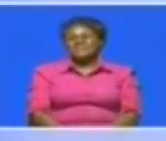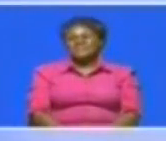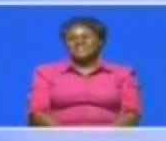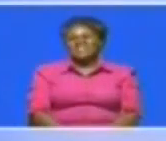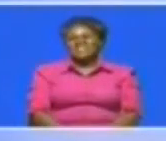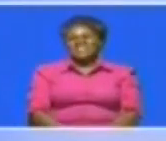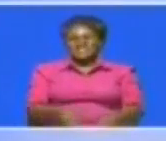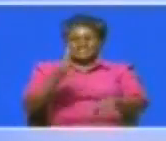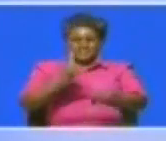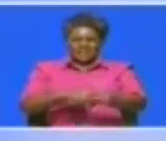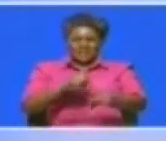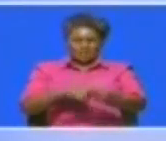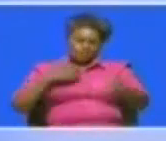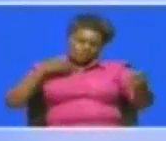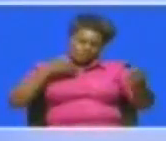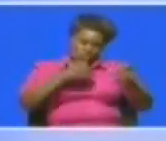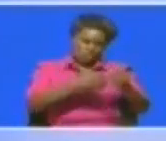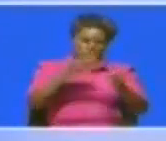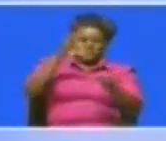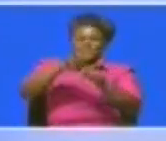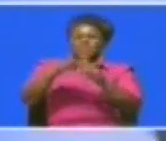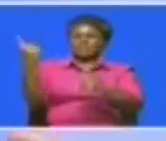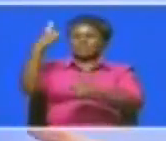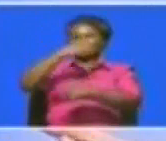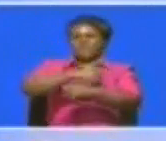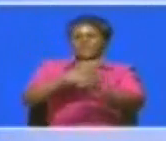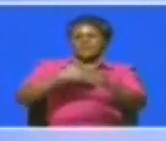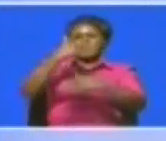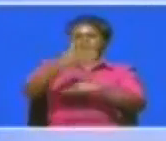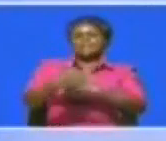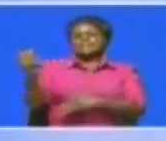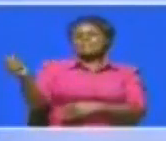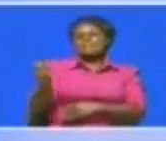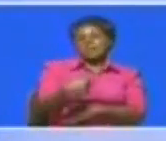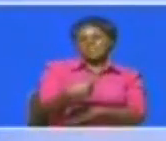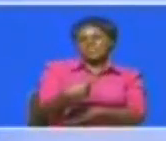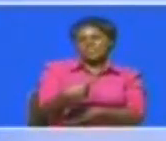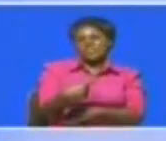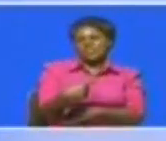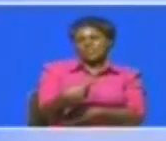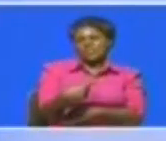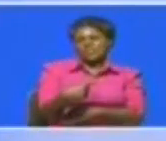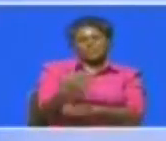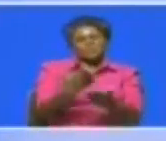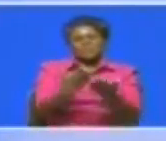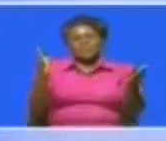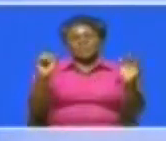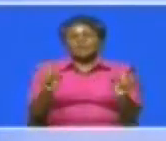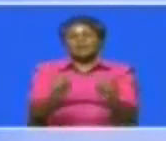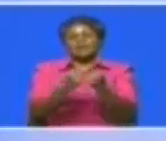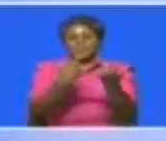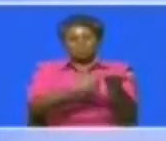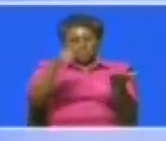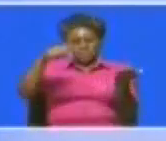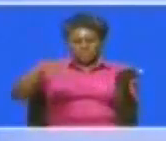Well, even as we near the election date that is coming up next month, there is something that happened this